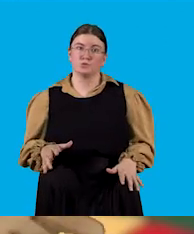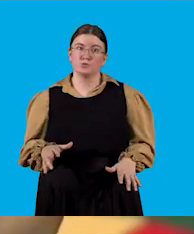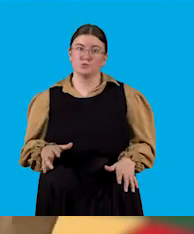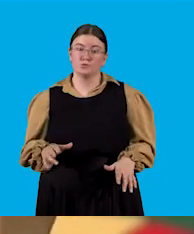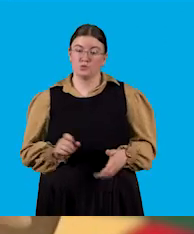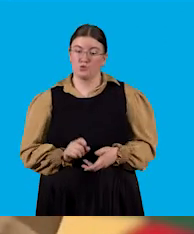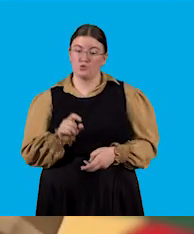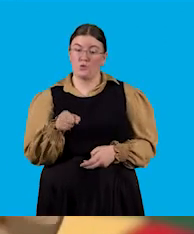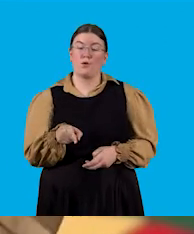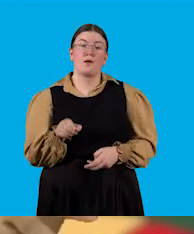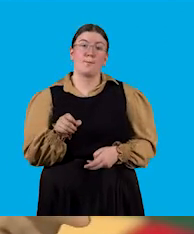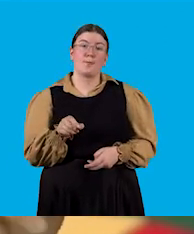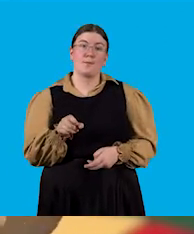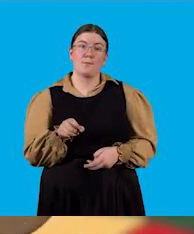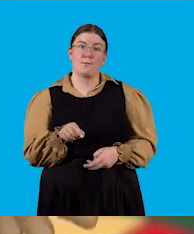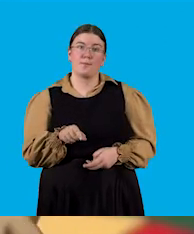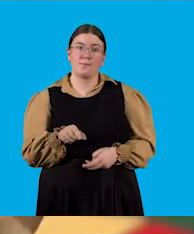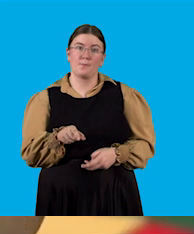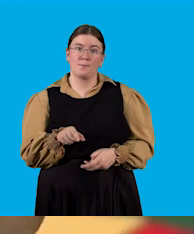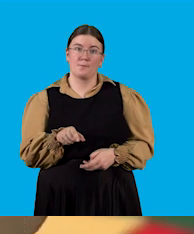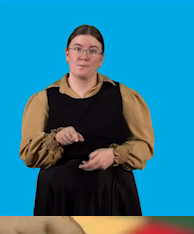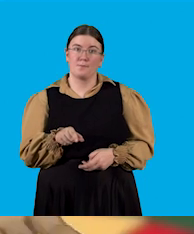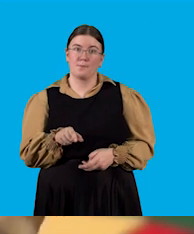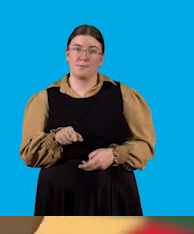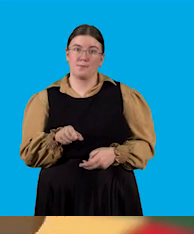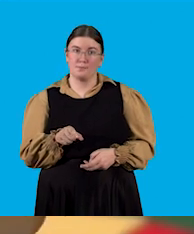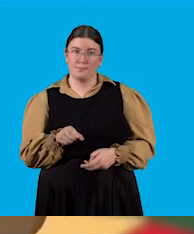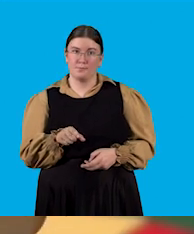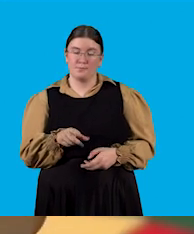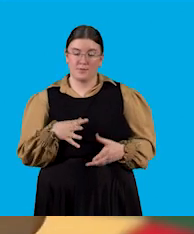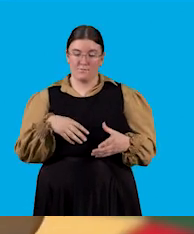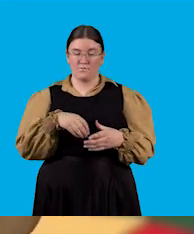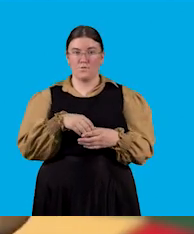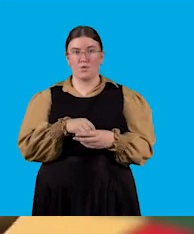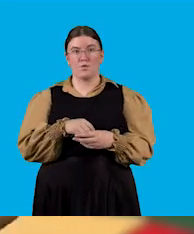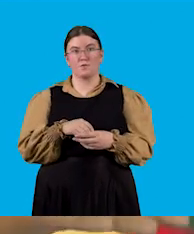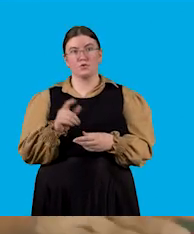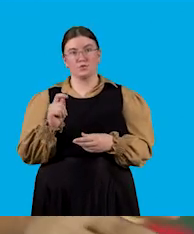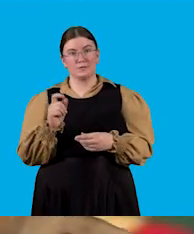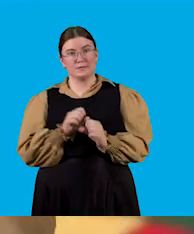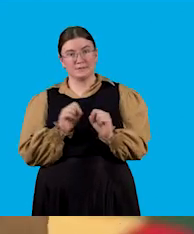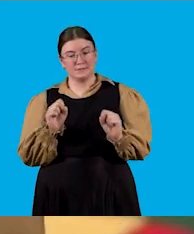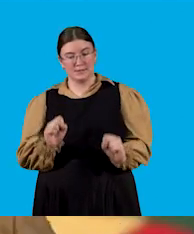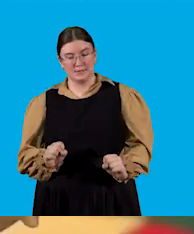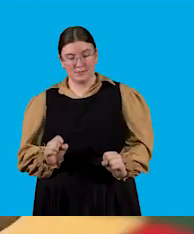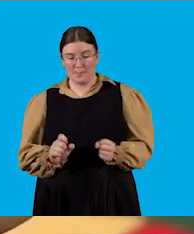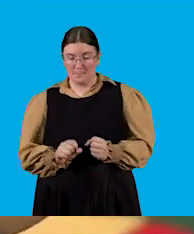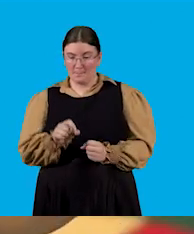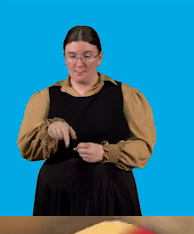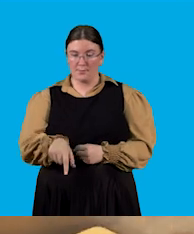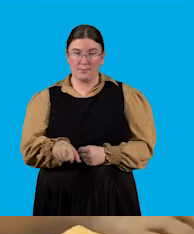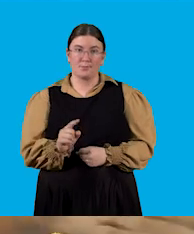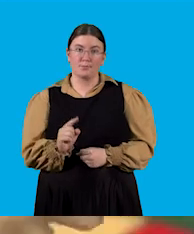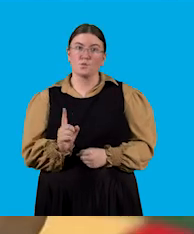urine is excreted in this system of the excretory system. So what is being excreted is obviously